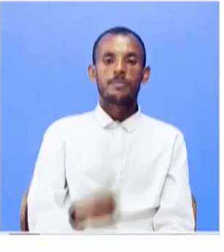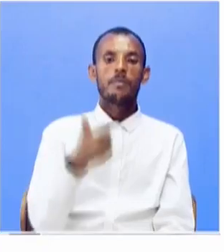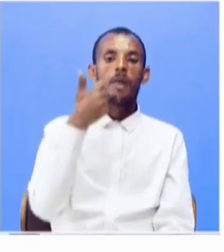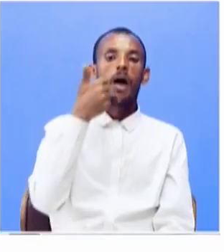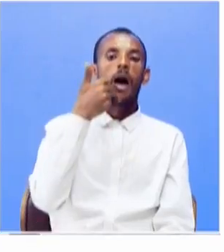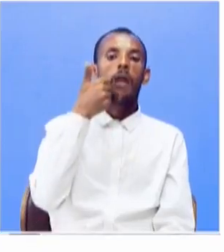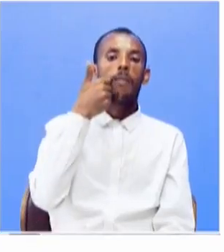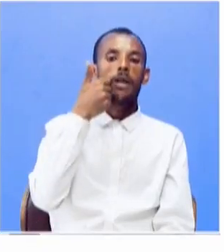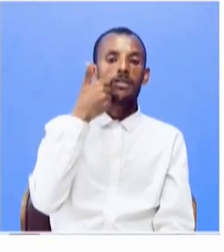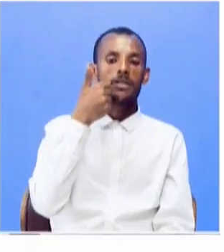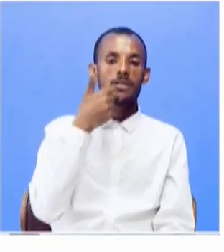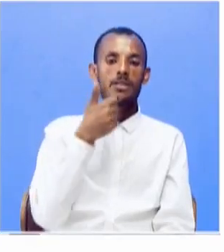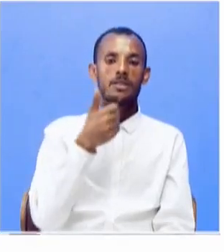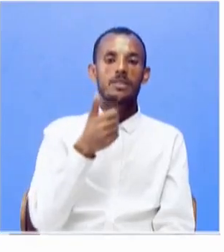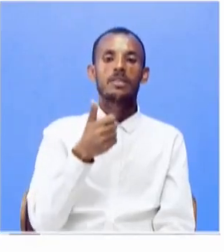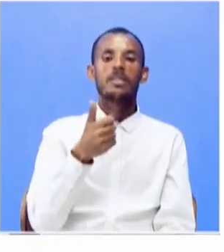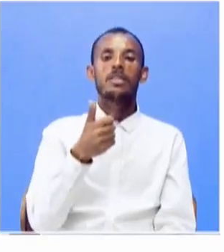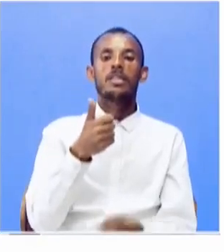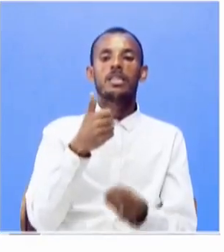Almaz Stationery